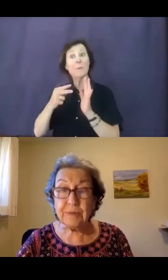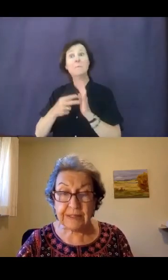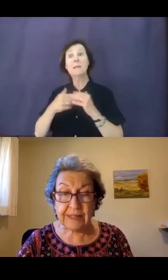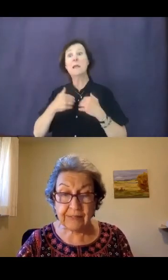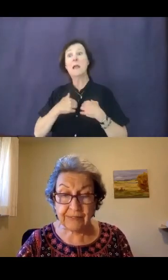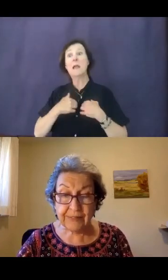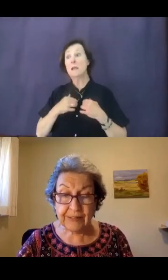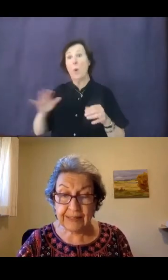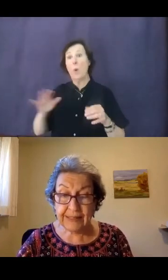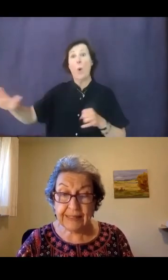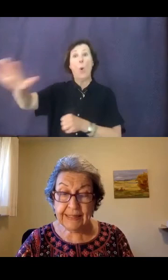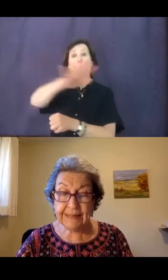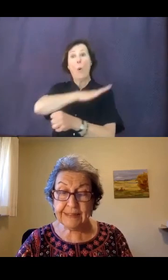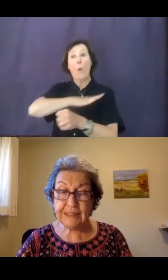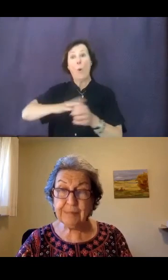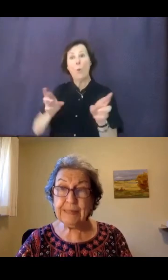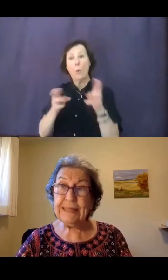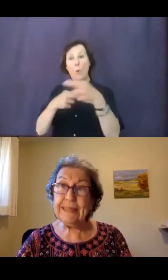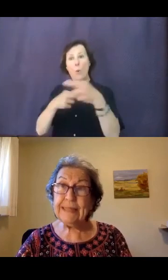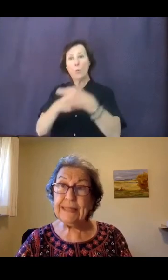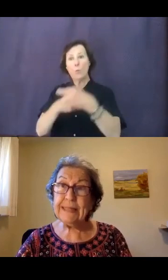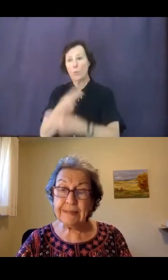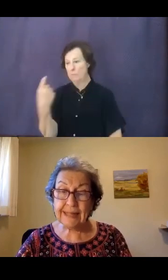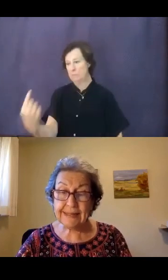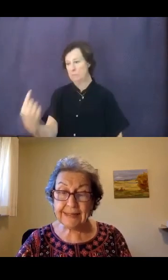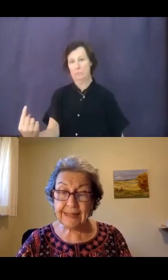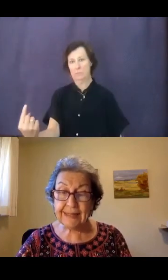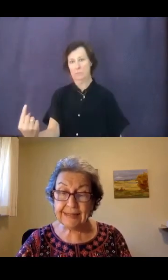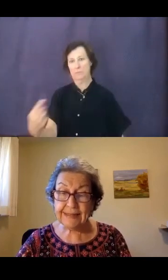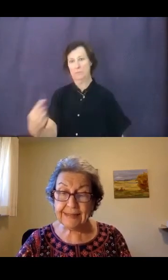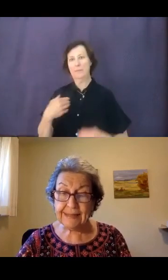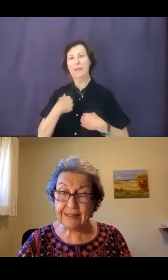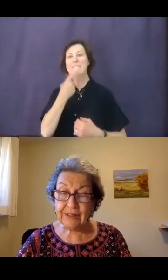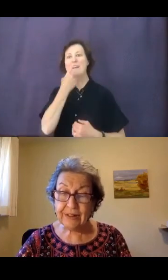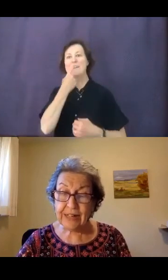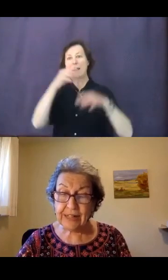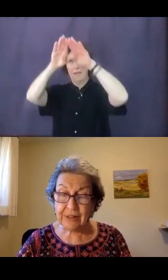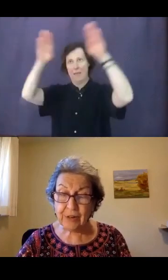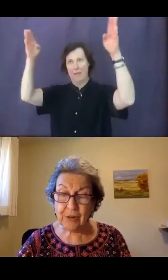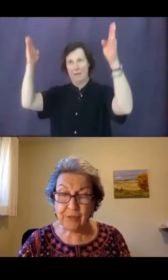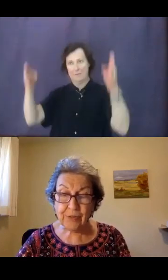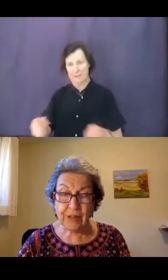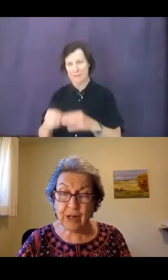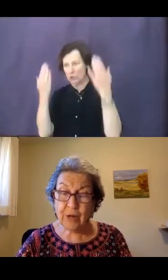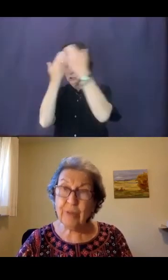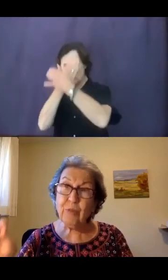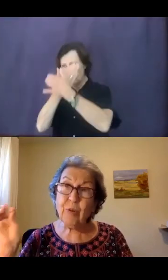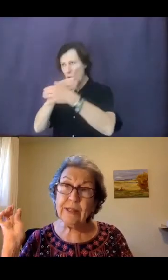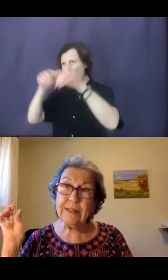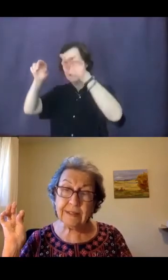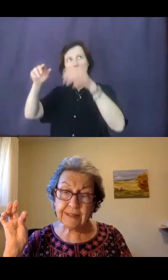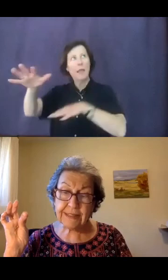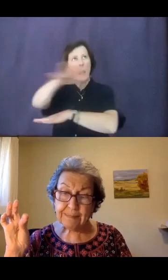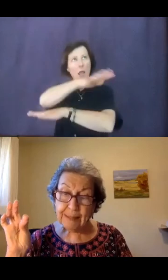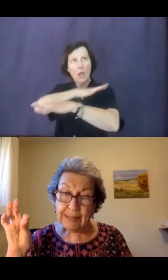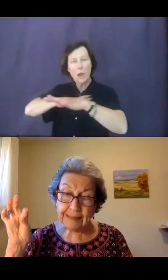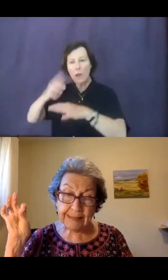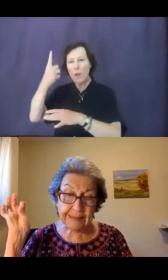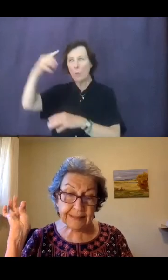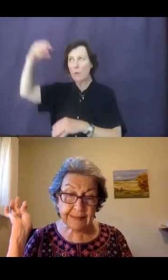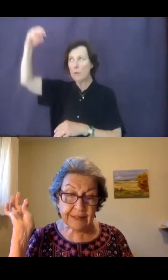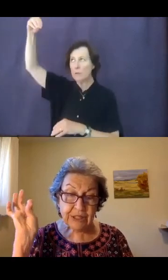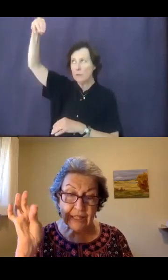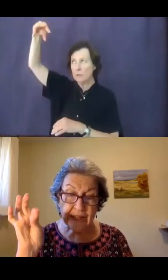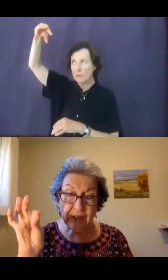to itself. It's displayed in a glass case in a dark alcove with one little